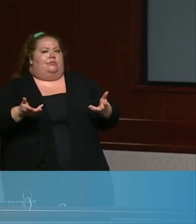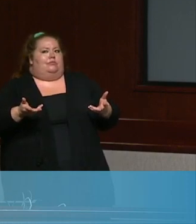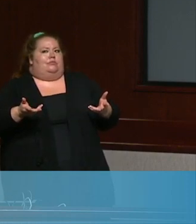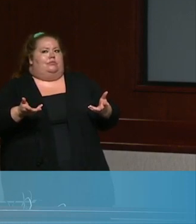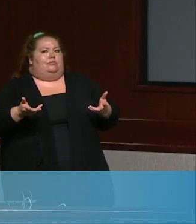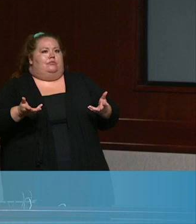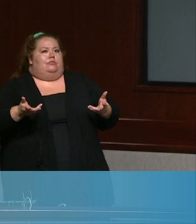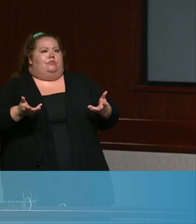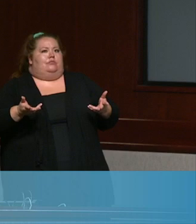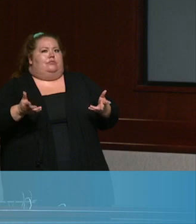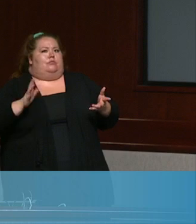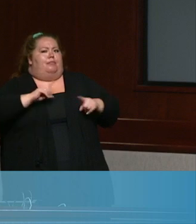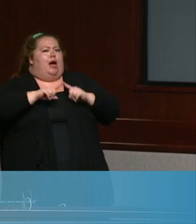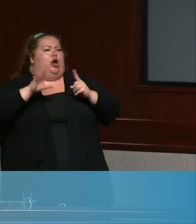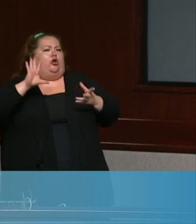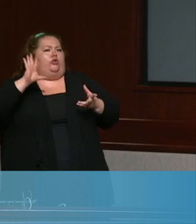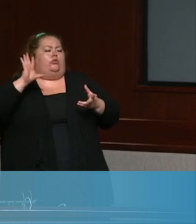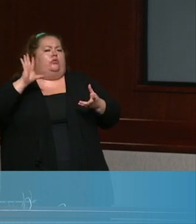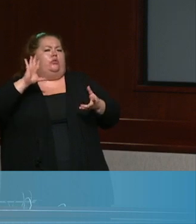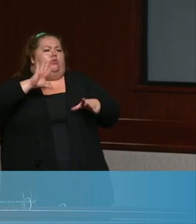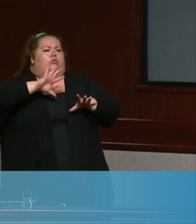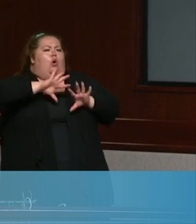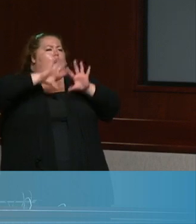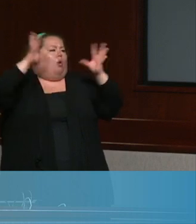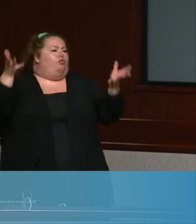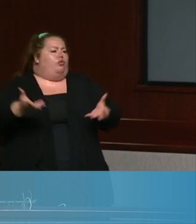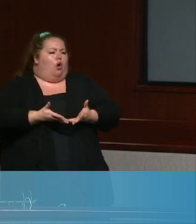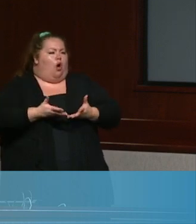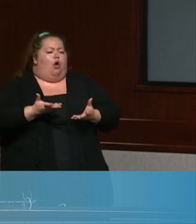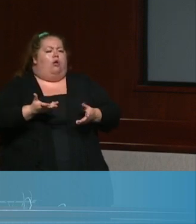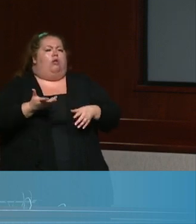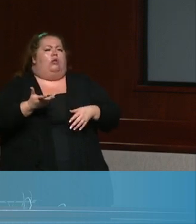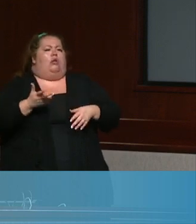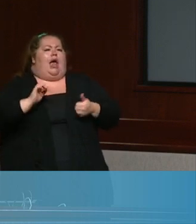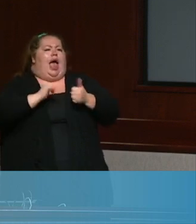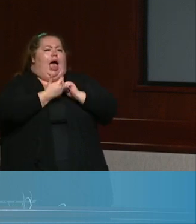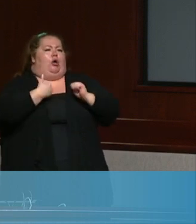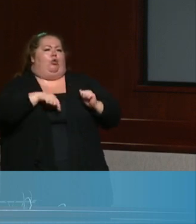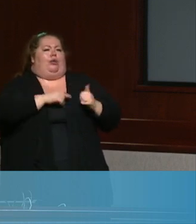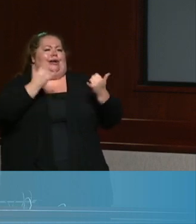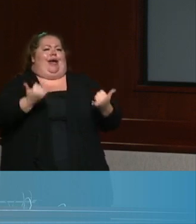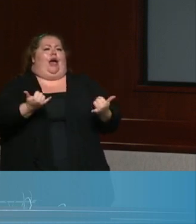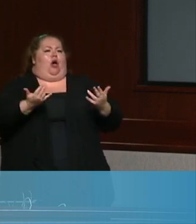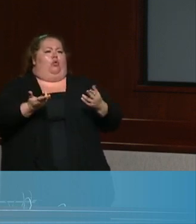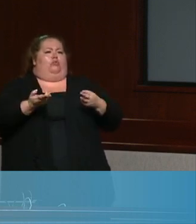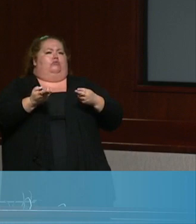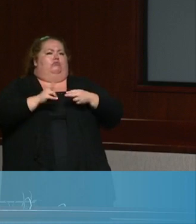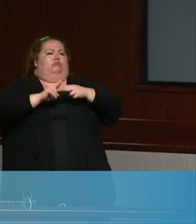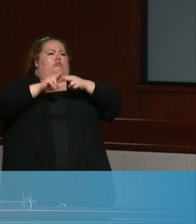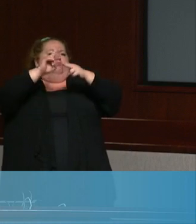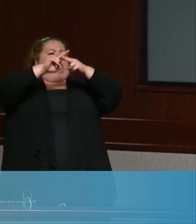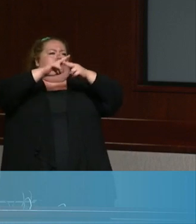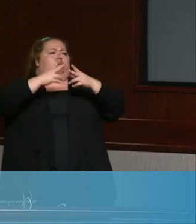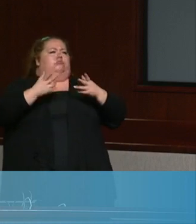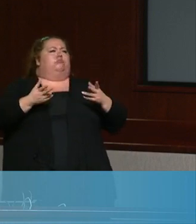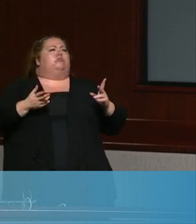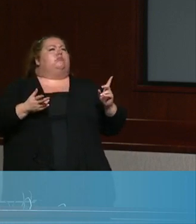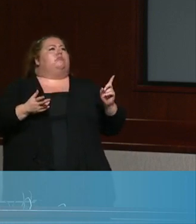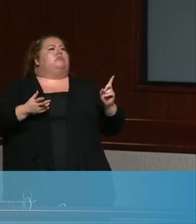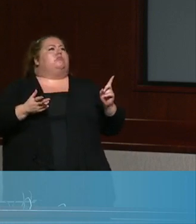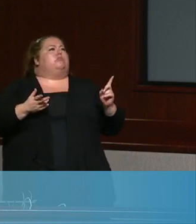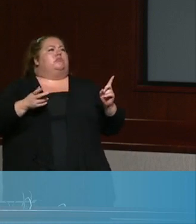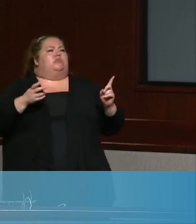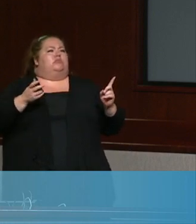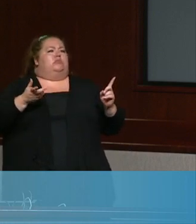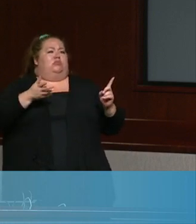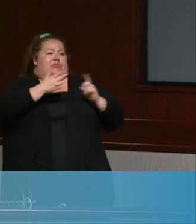overall, what is the, yeah, I mean, how did we get here to this point despite all of these public health measures that we've taken? And then, yes, are there any things that